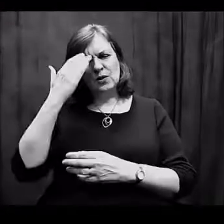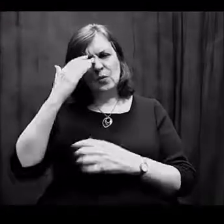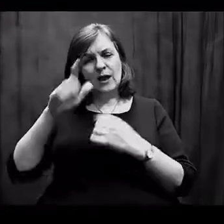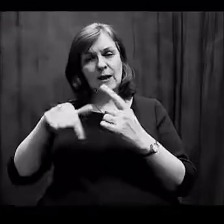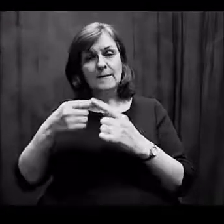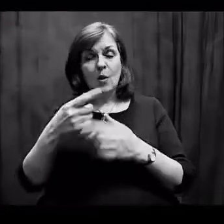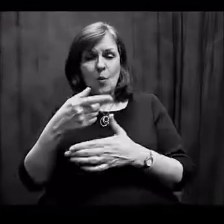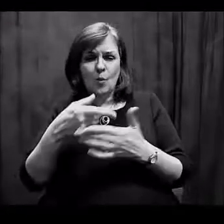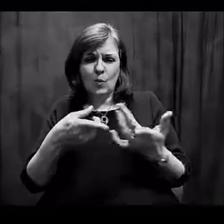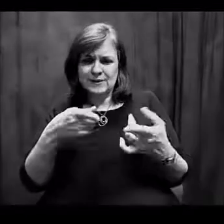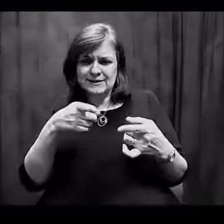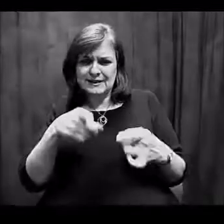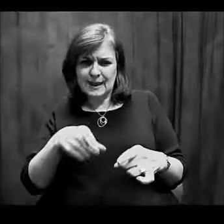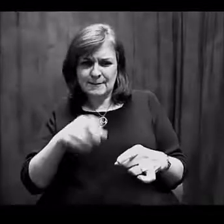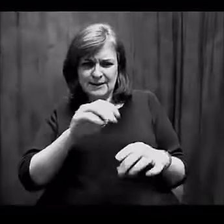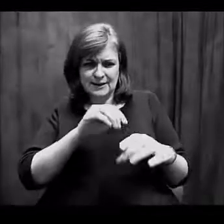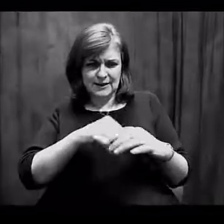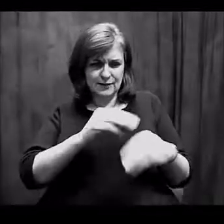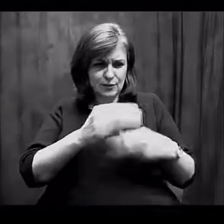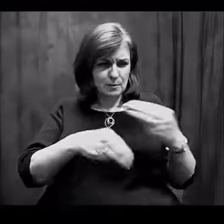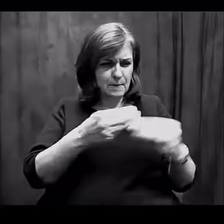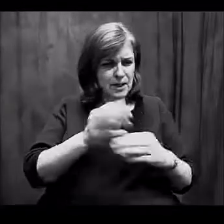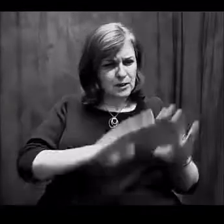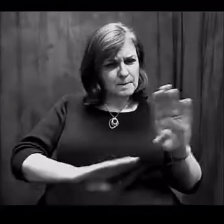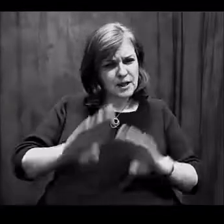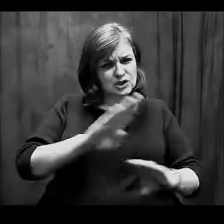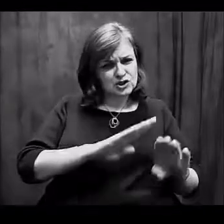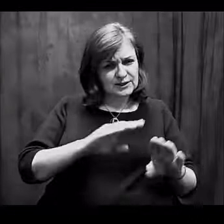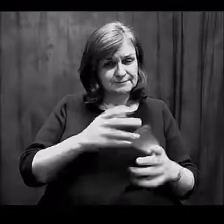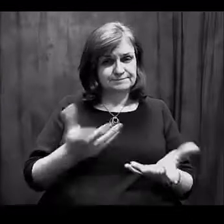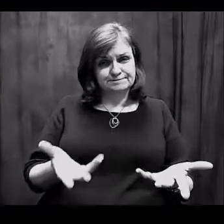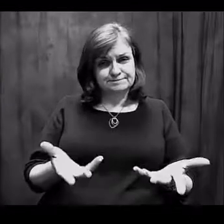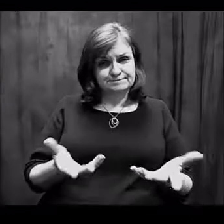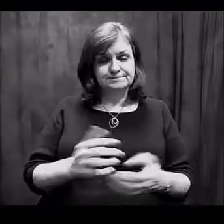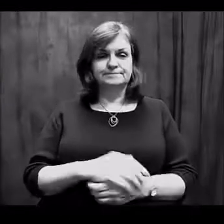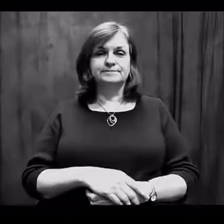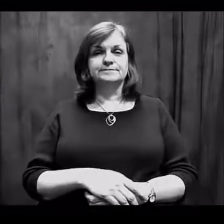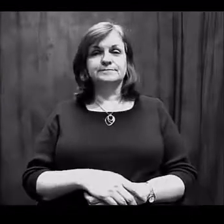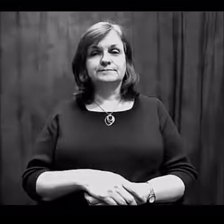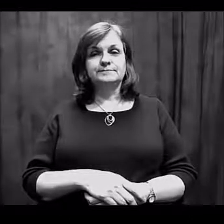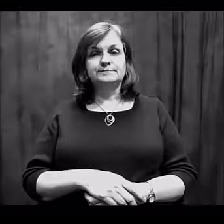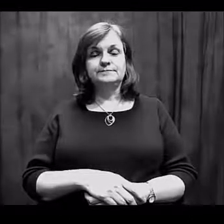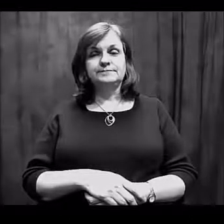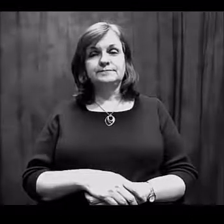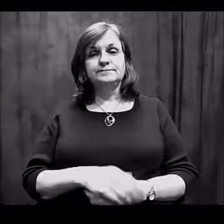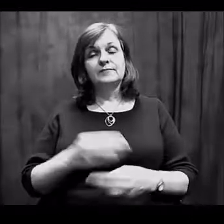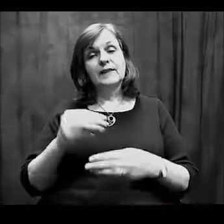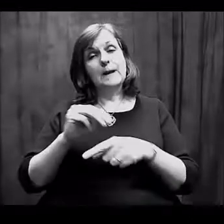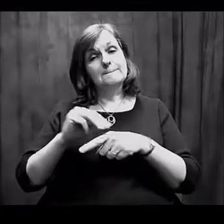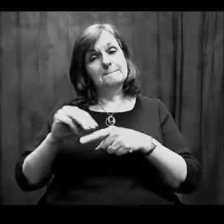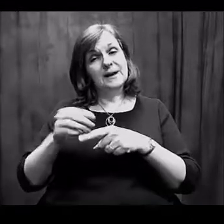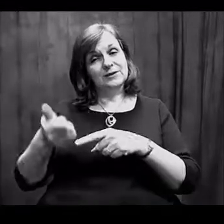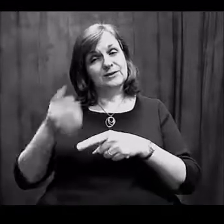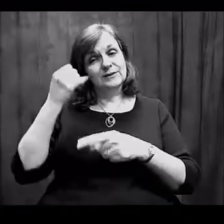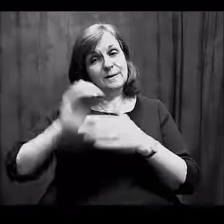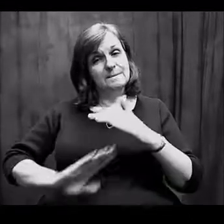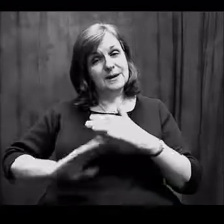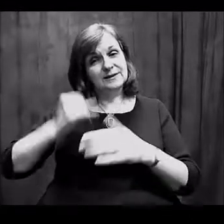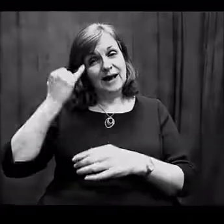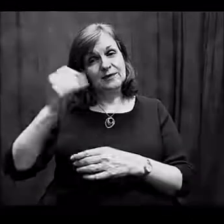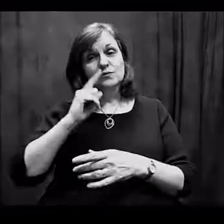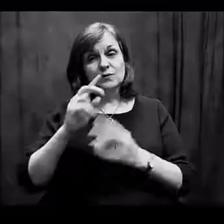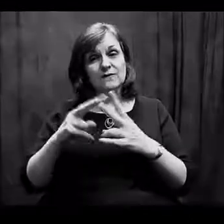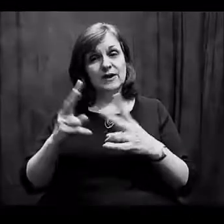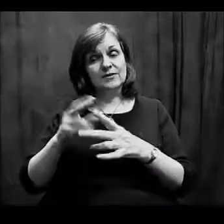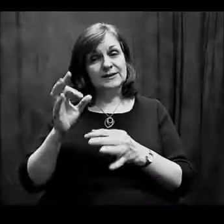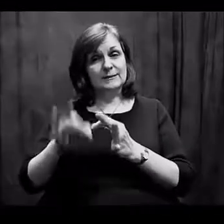without knowing anything about the true molecular biology or genetics behind it? His basic